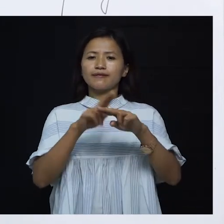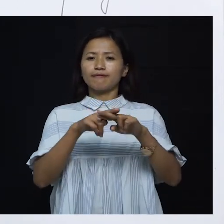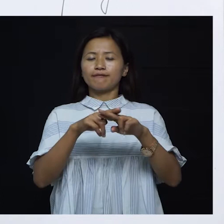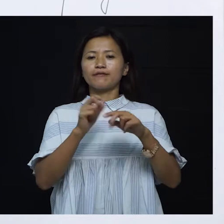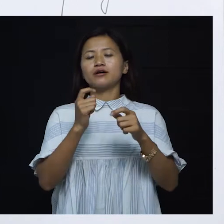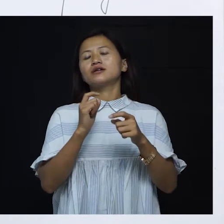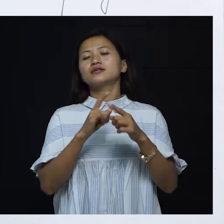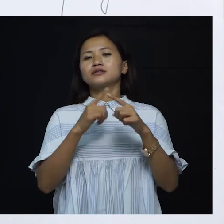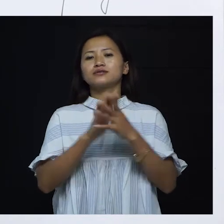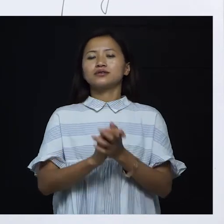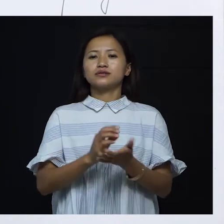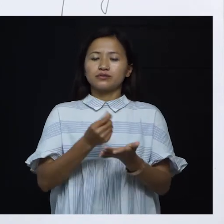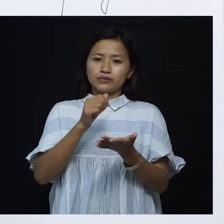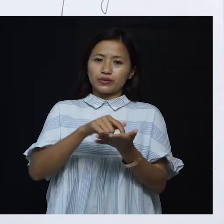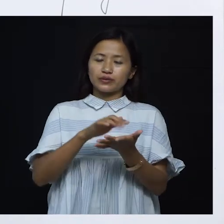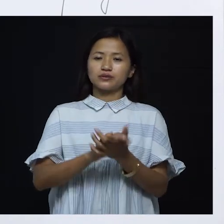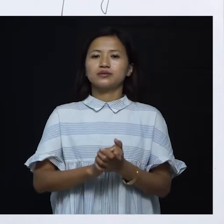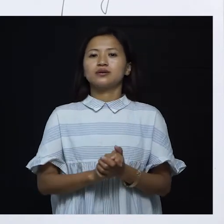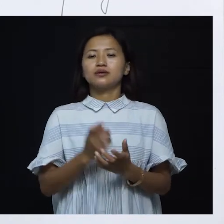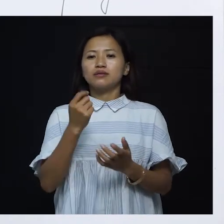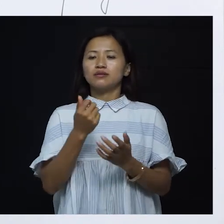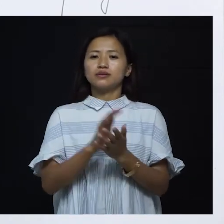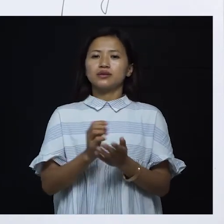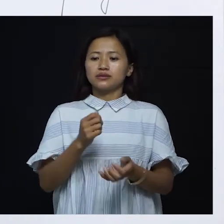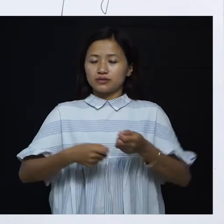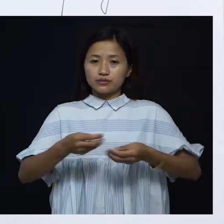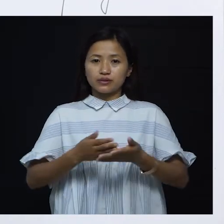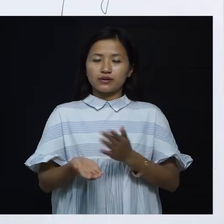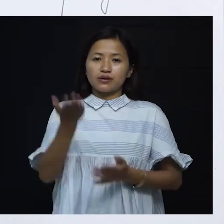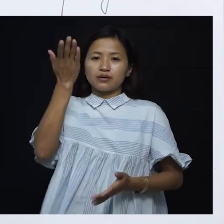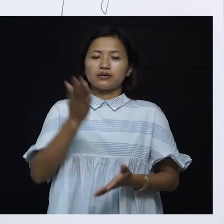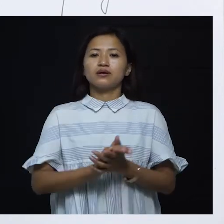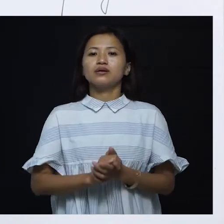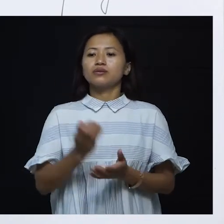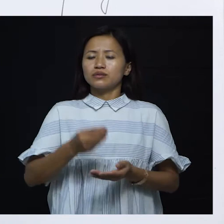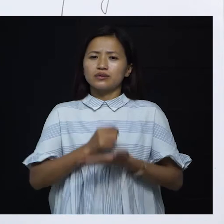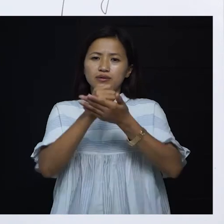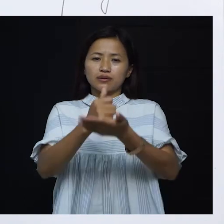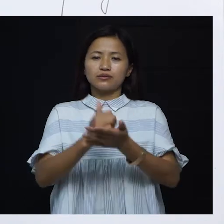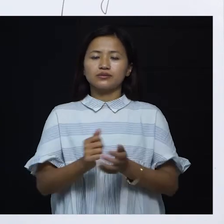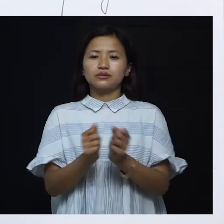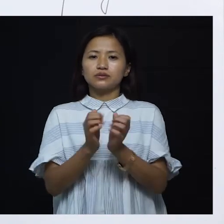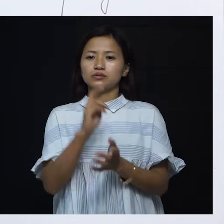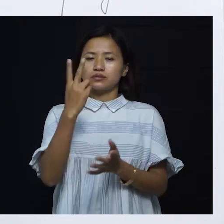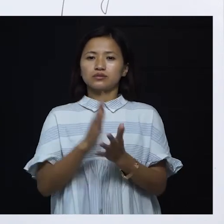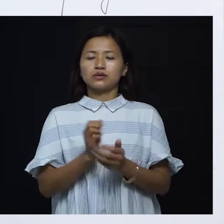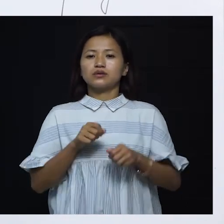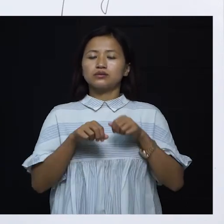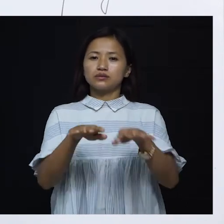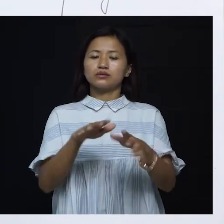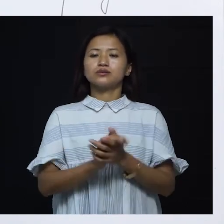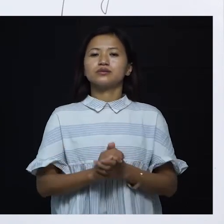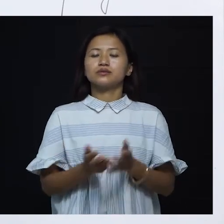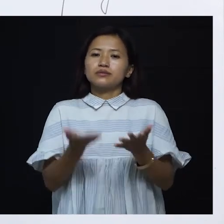So at the other at the general and the shops at a higher So with the help of this two distribution, it also